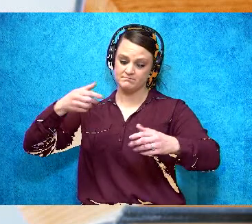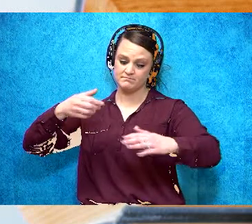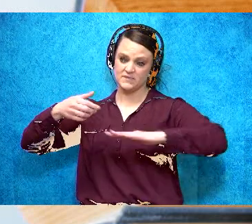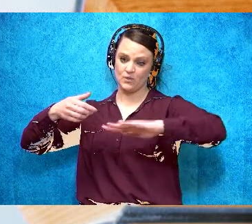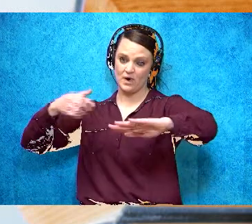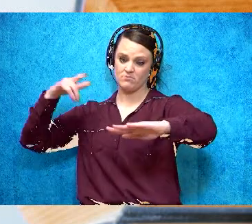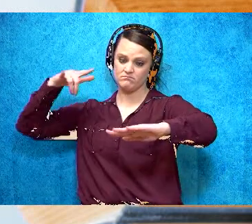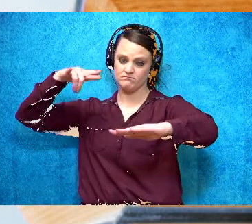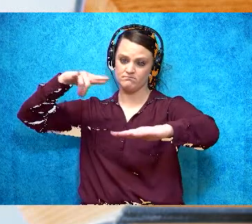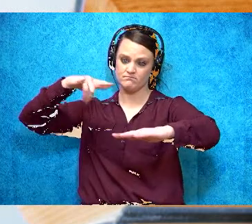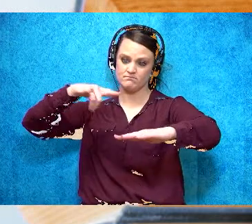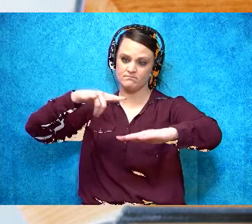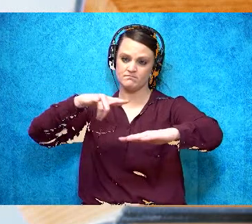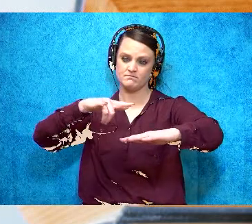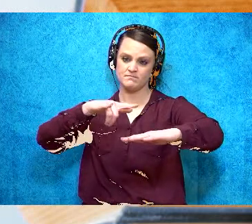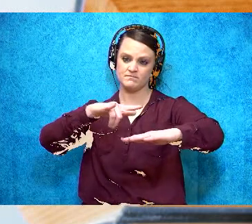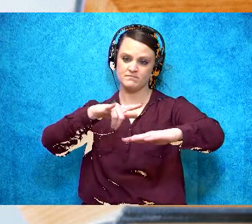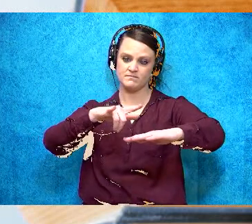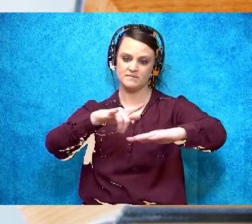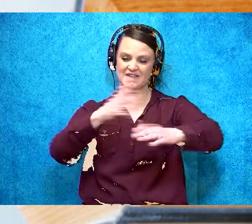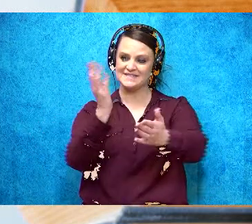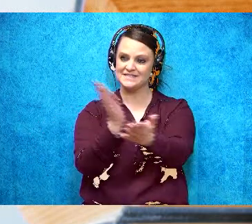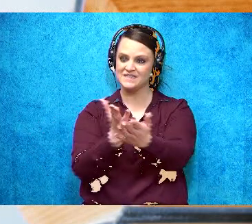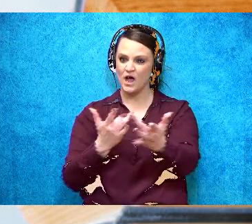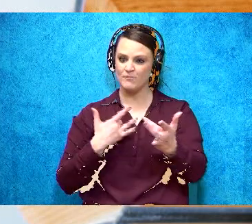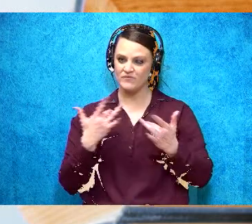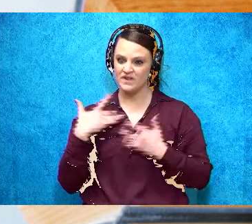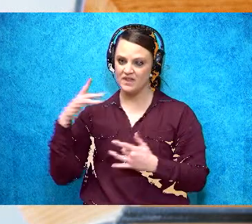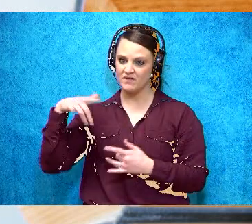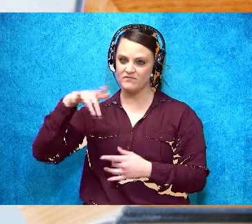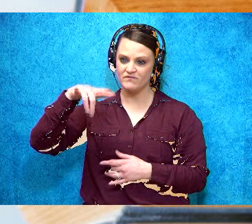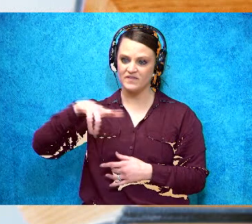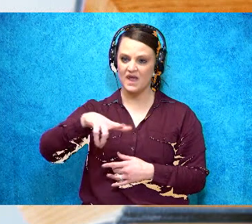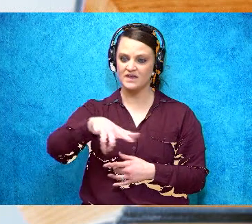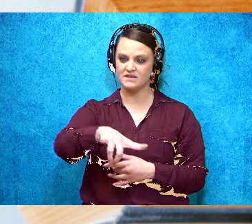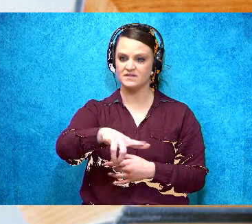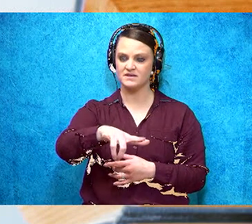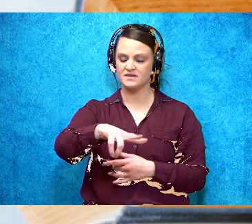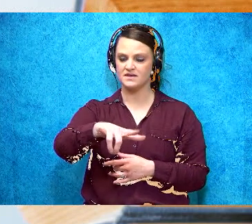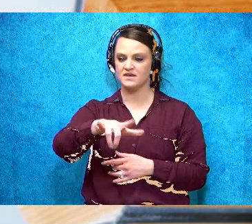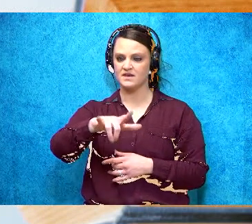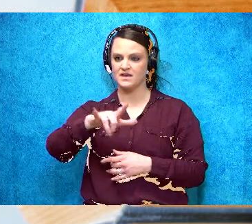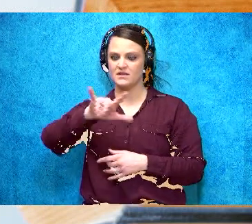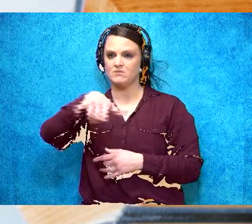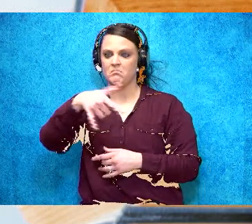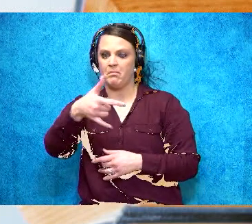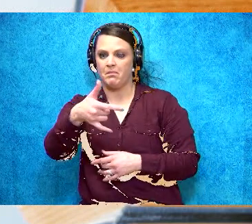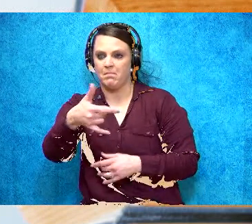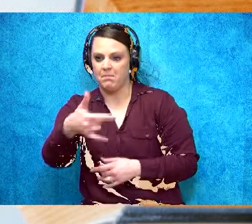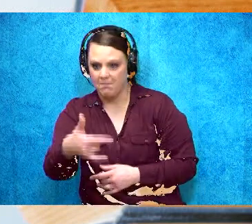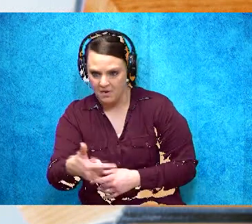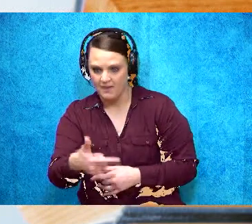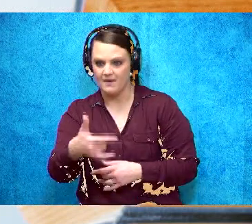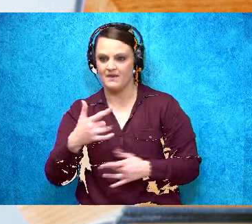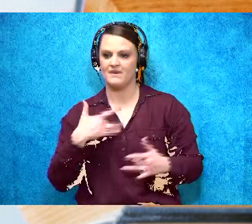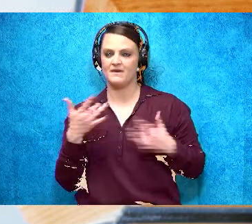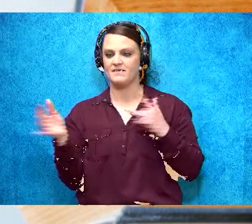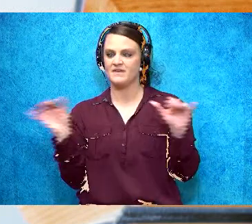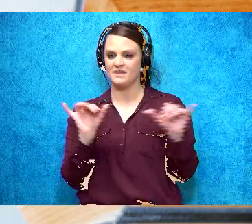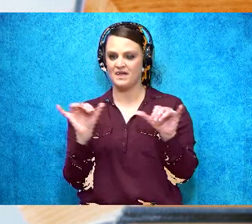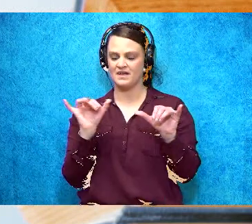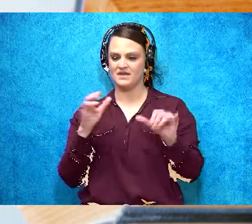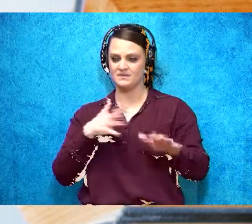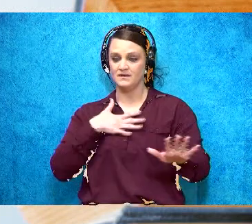ground, it stopped feeling like flying and started feeling like falling. George's breath left